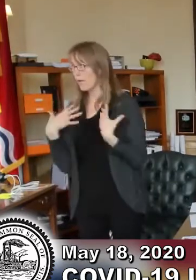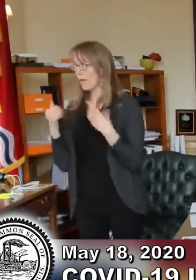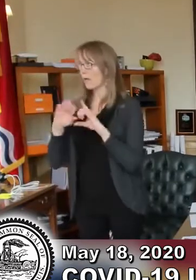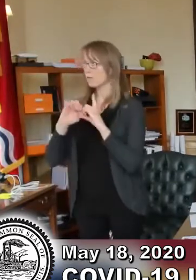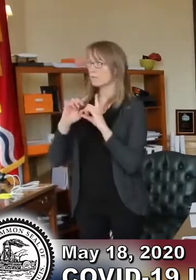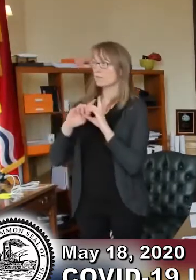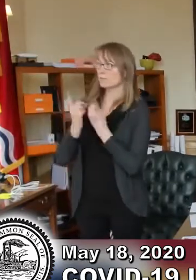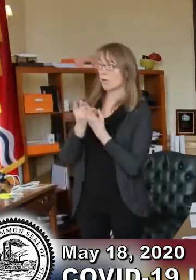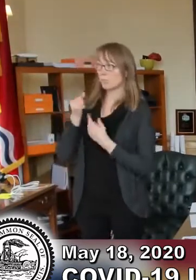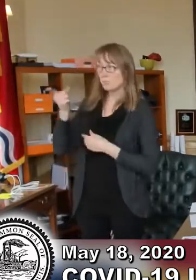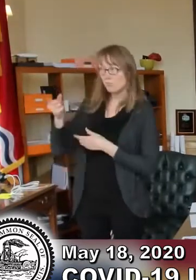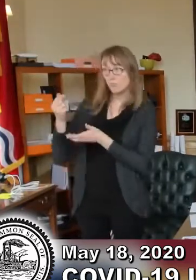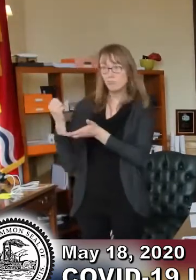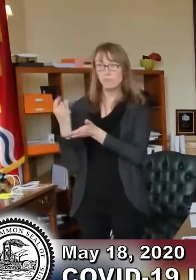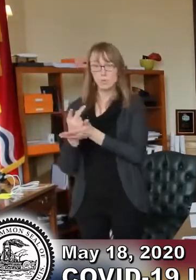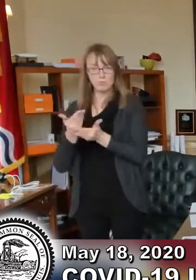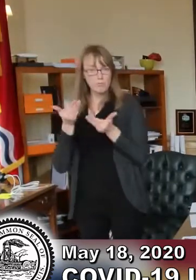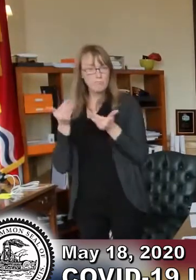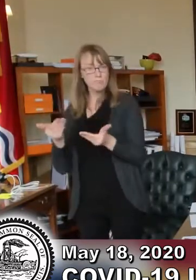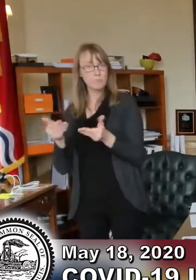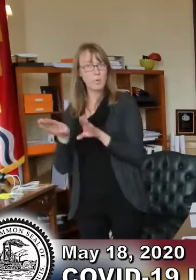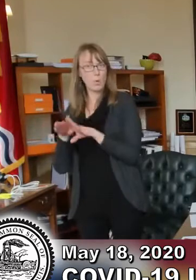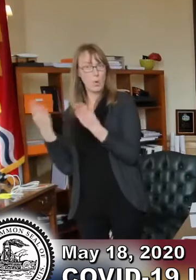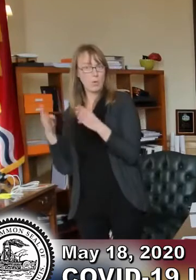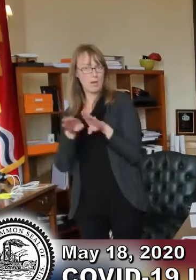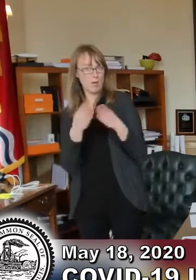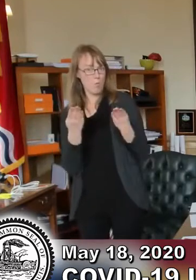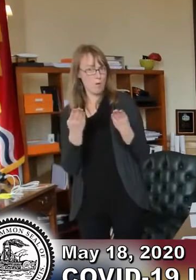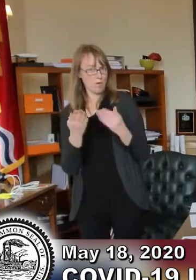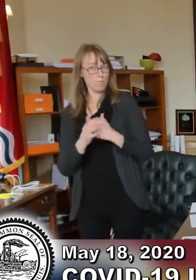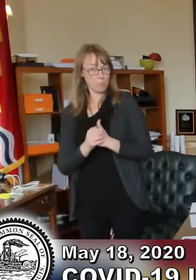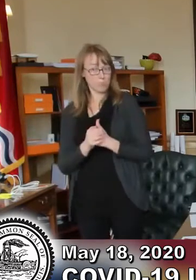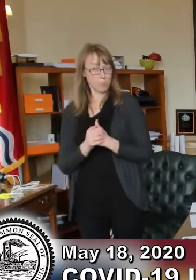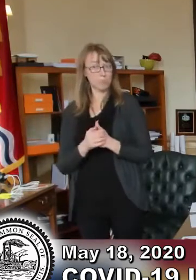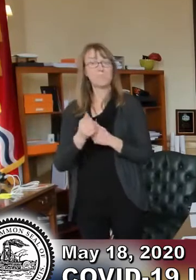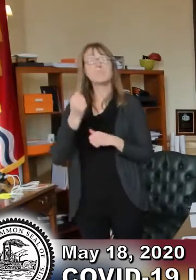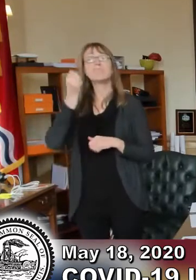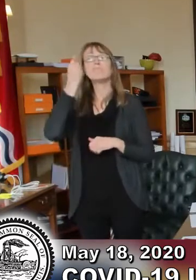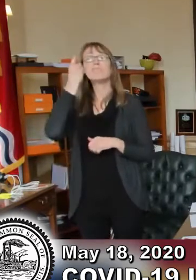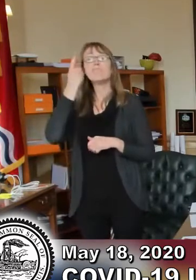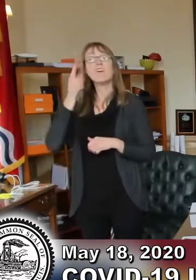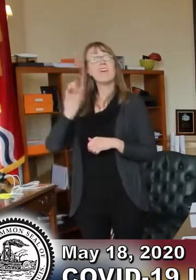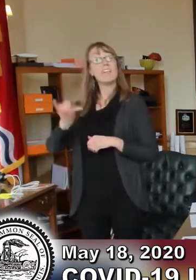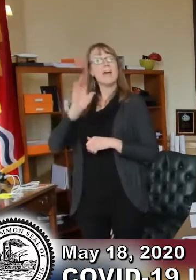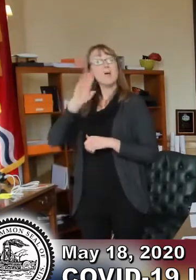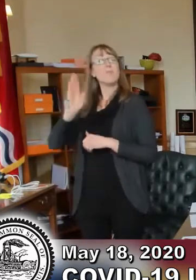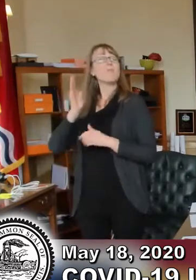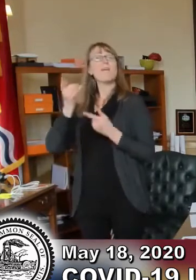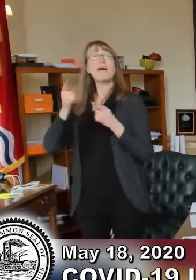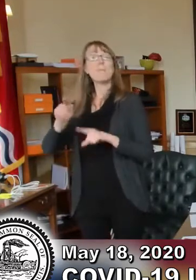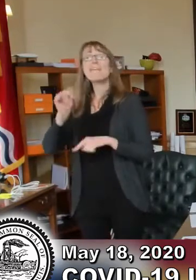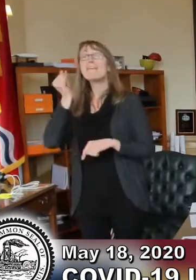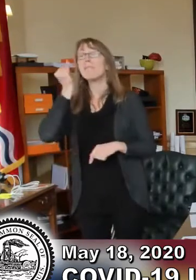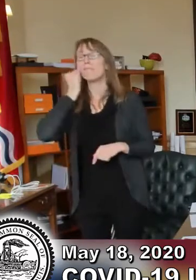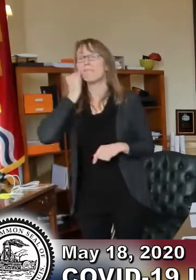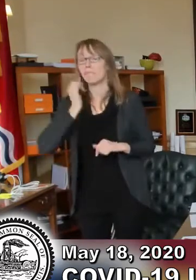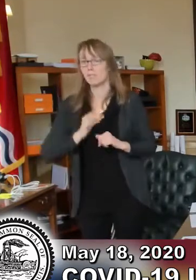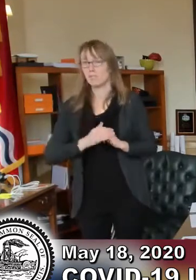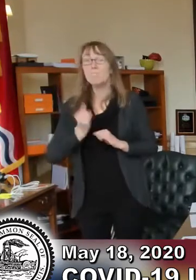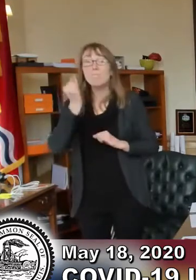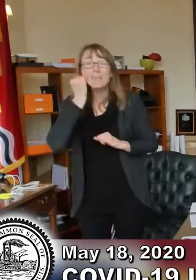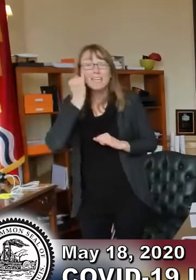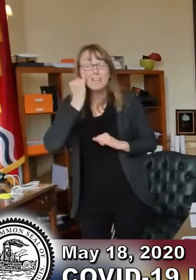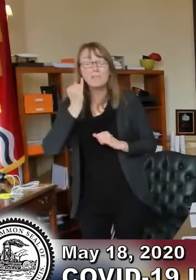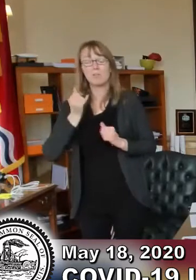predicated on not really having a big increase in hospital admissions over the next week, 2 weeks,